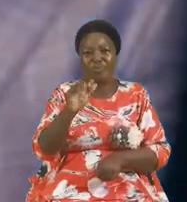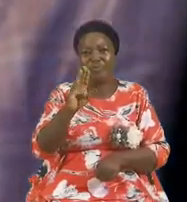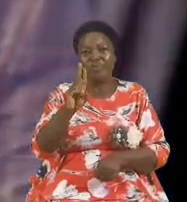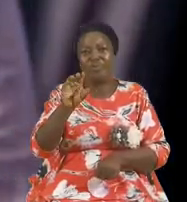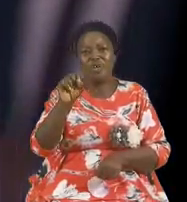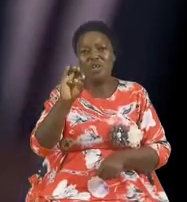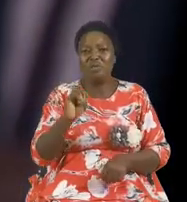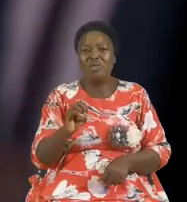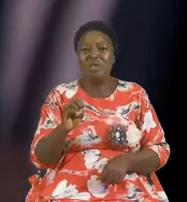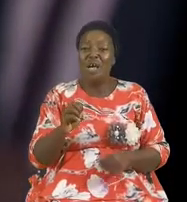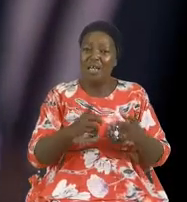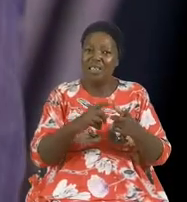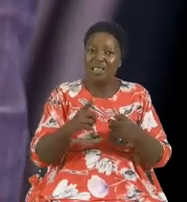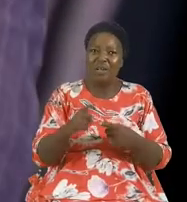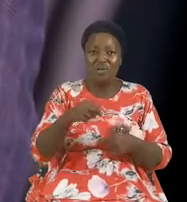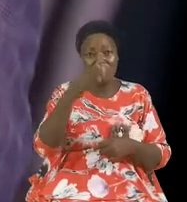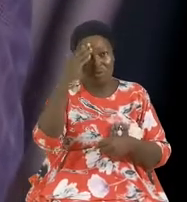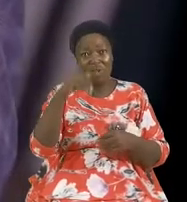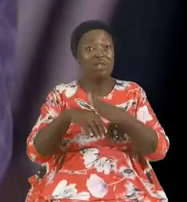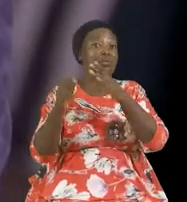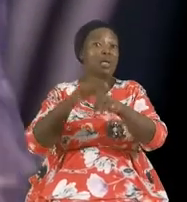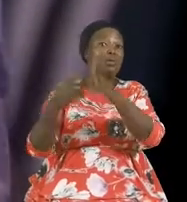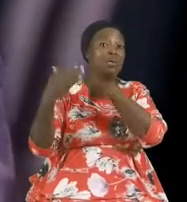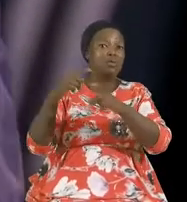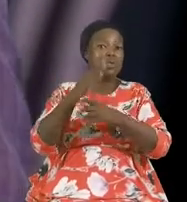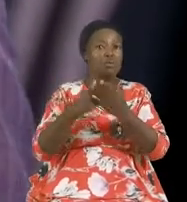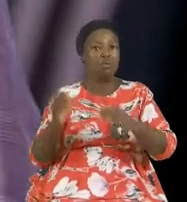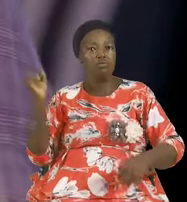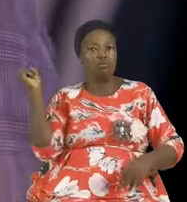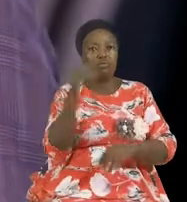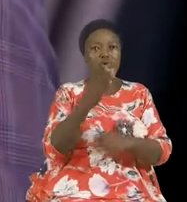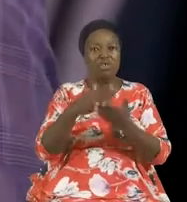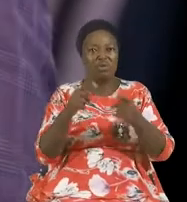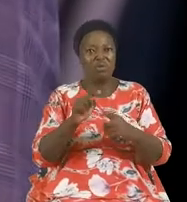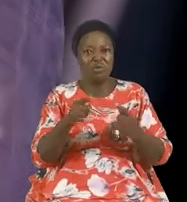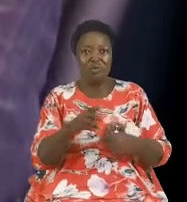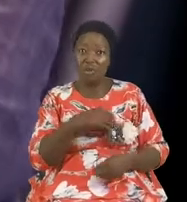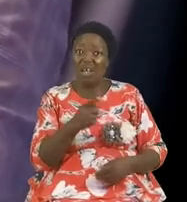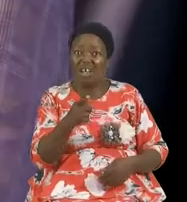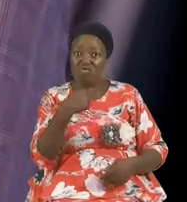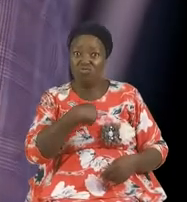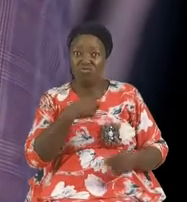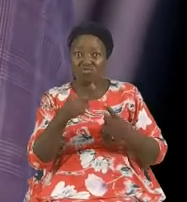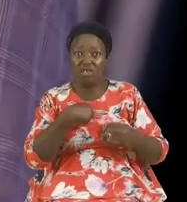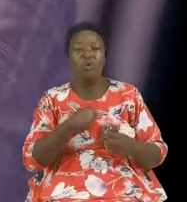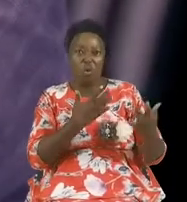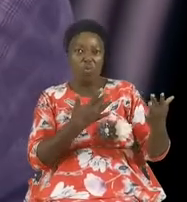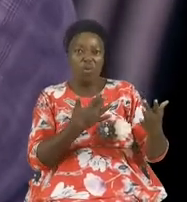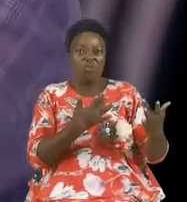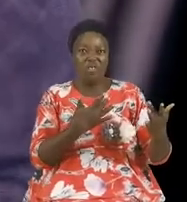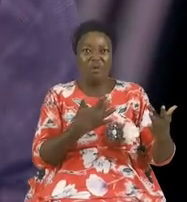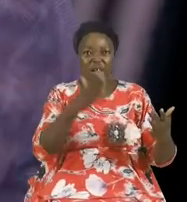they abuse you, you know, in the past, when somebody throws mud at you, you